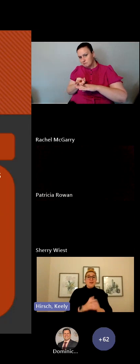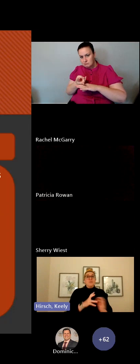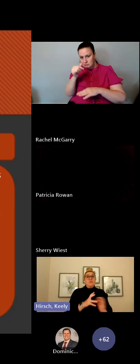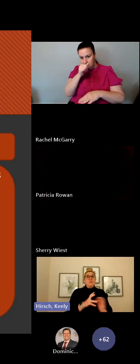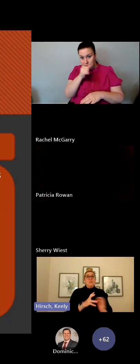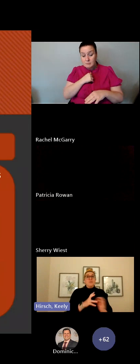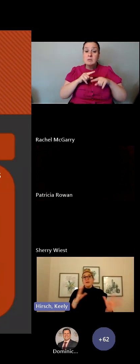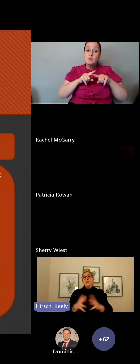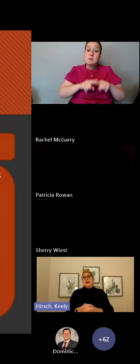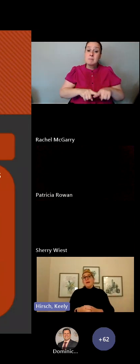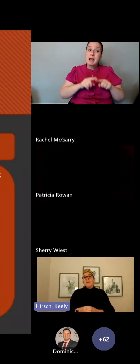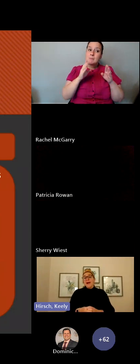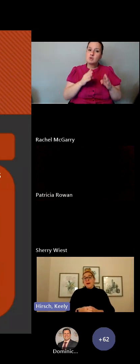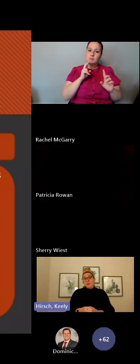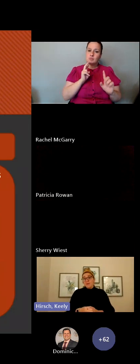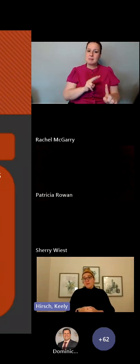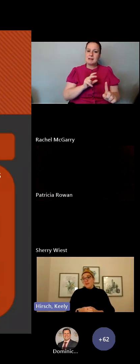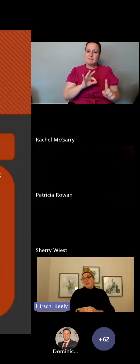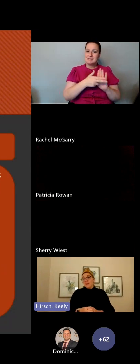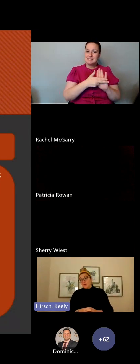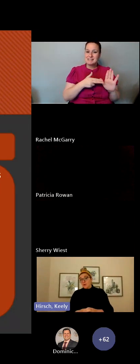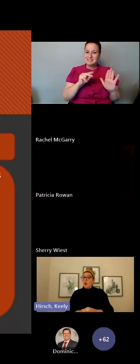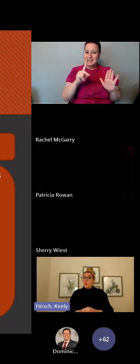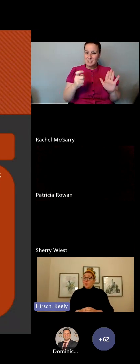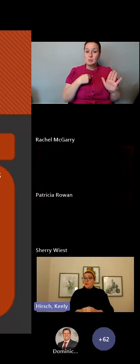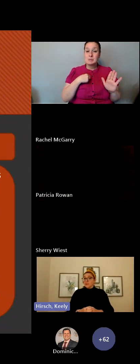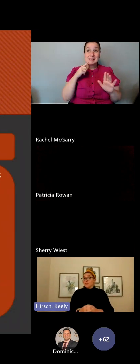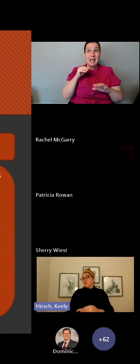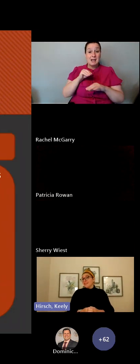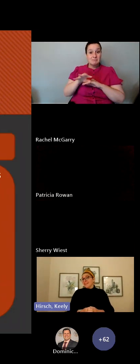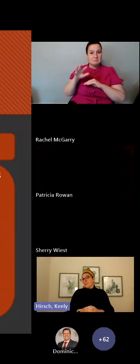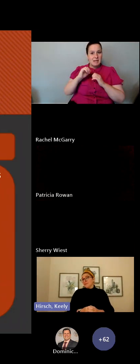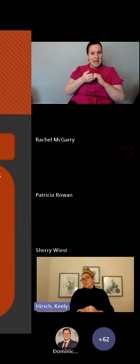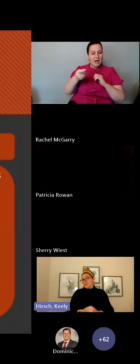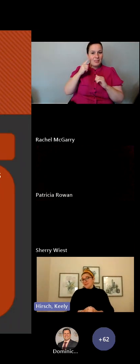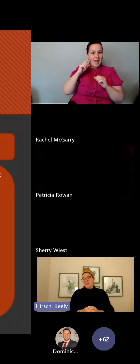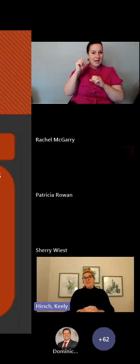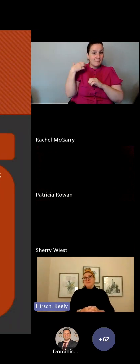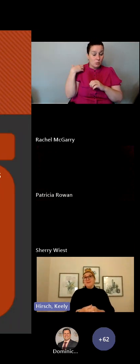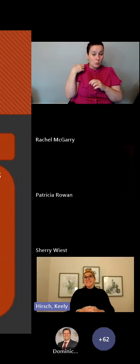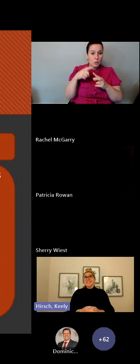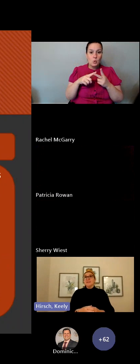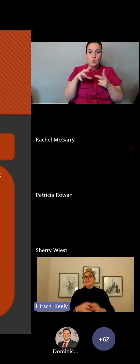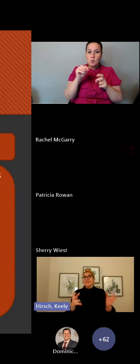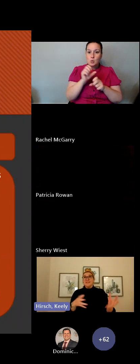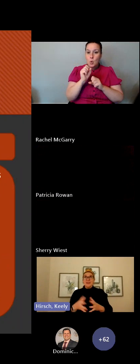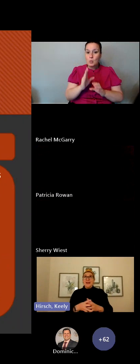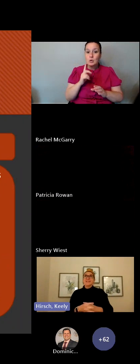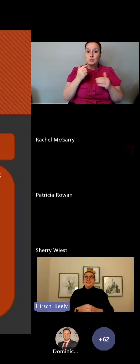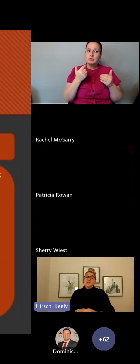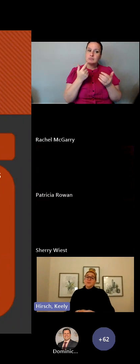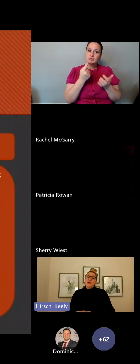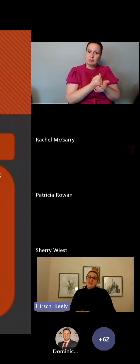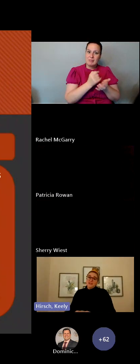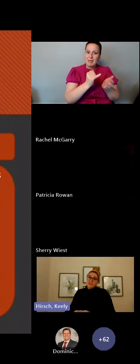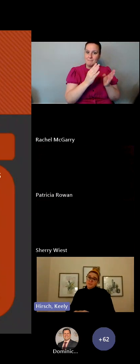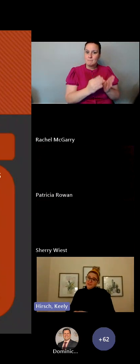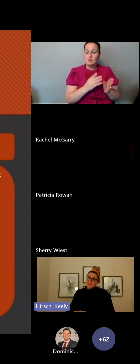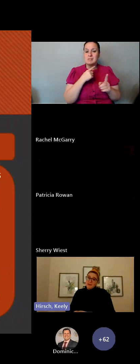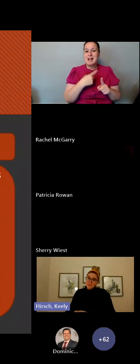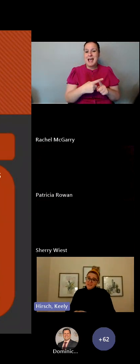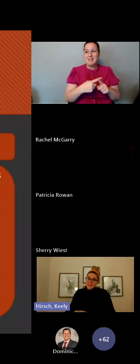that can really shape how the employer or coworkers treat that person, or the access to